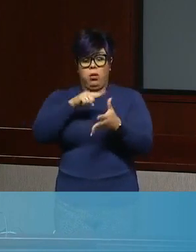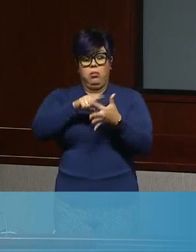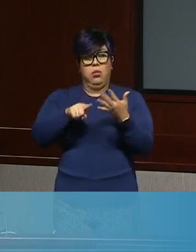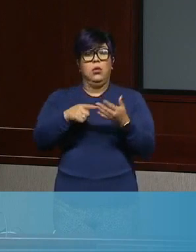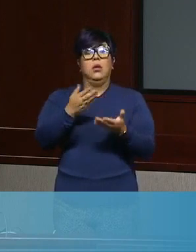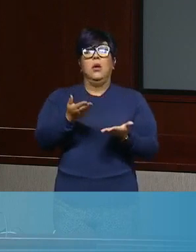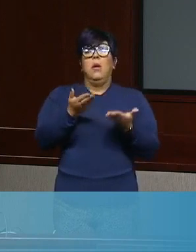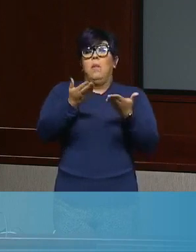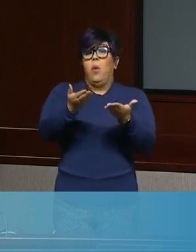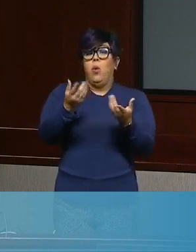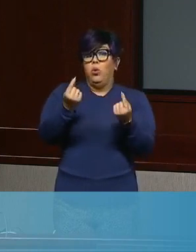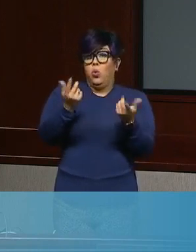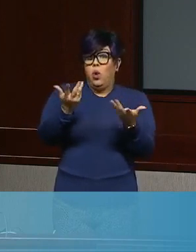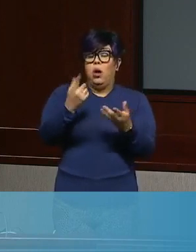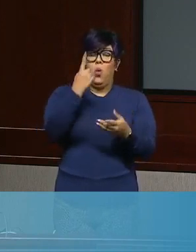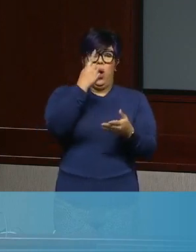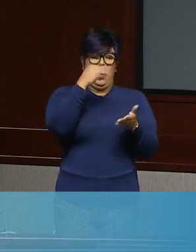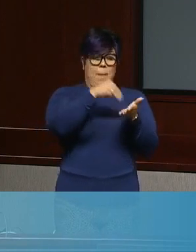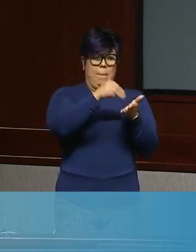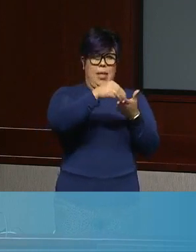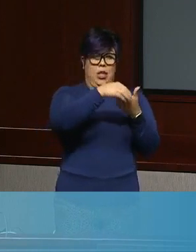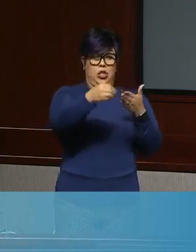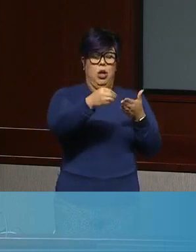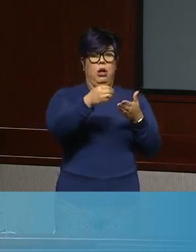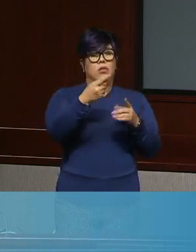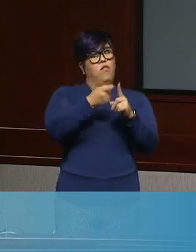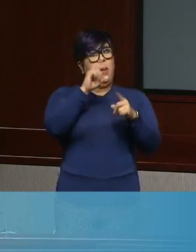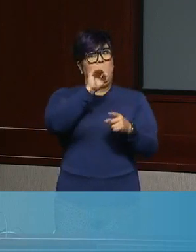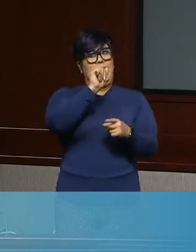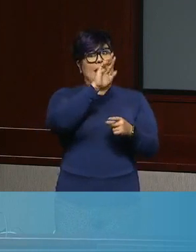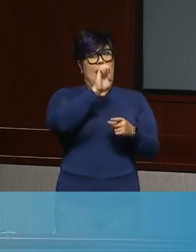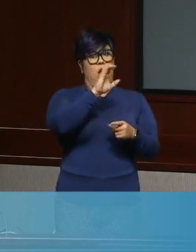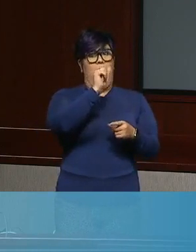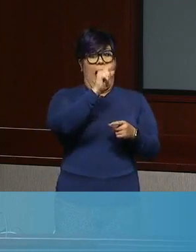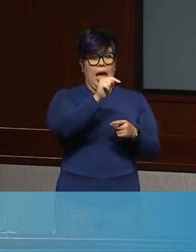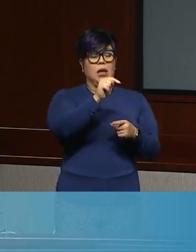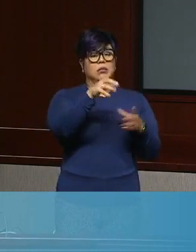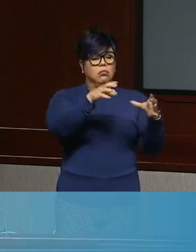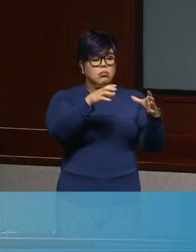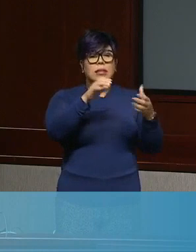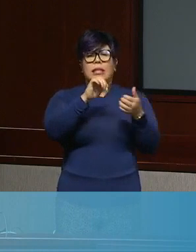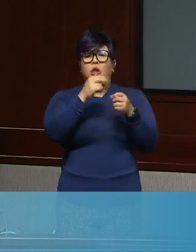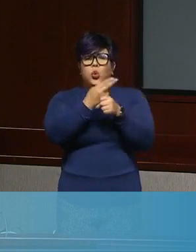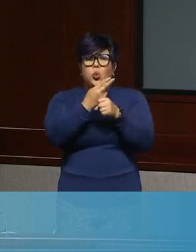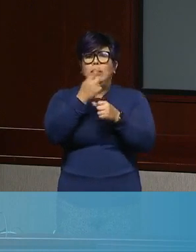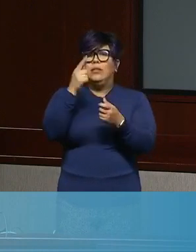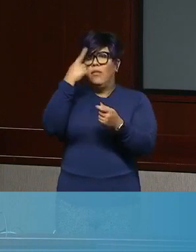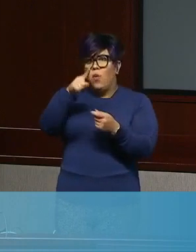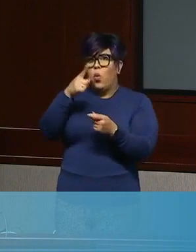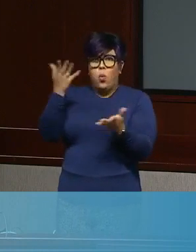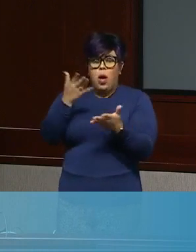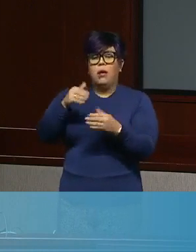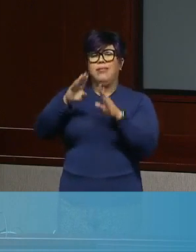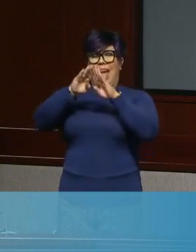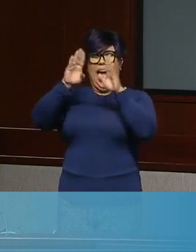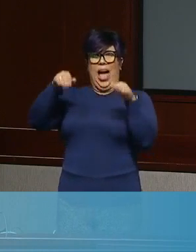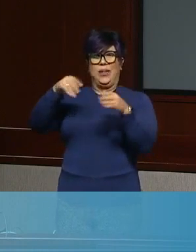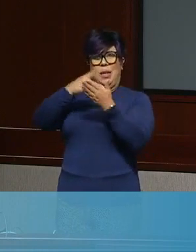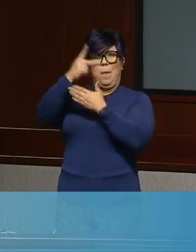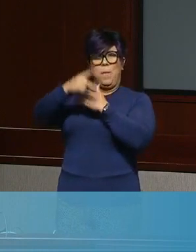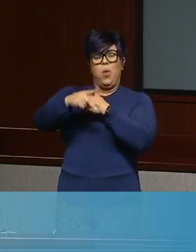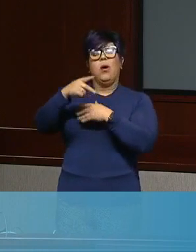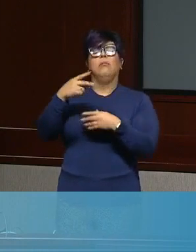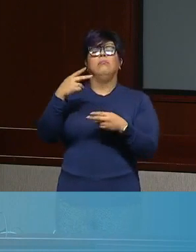use of $1 million in federal CARES Act COVID-19 relief funds for a program called Housing for the